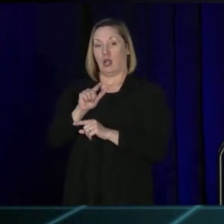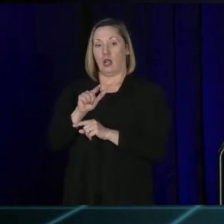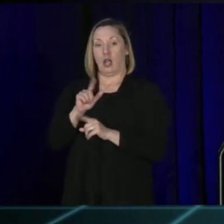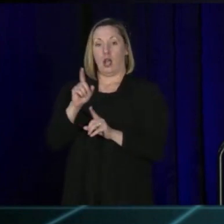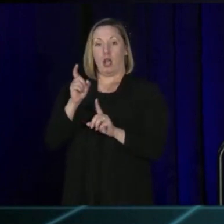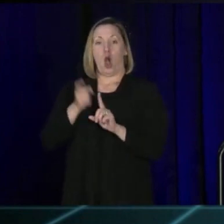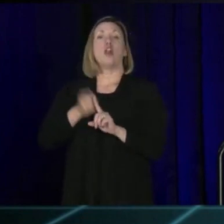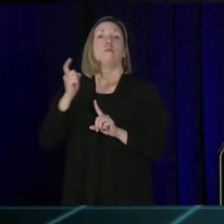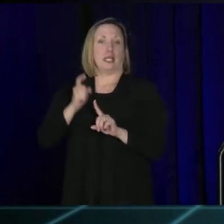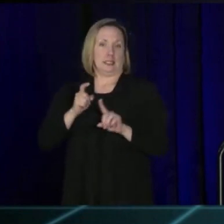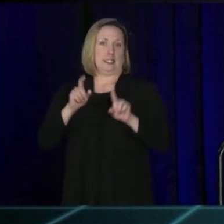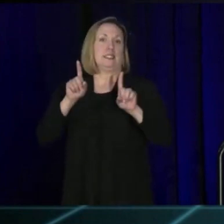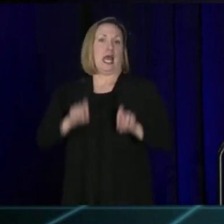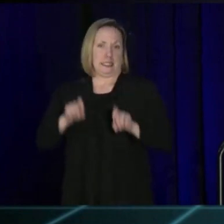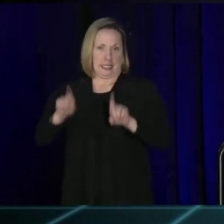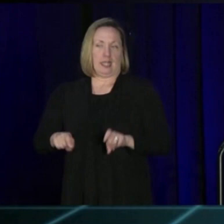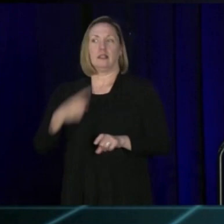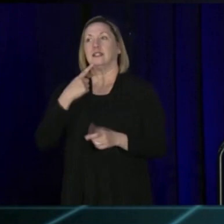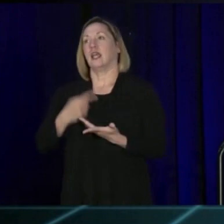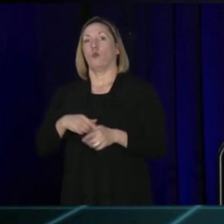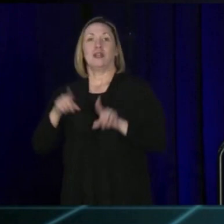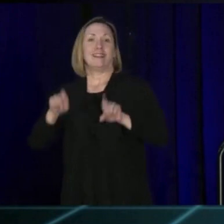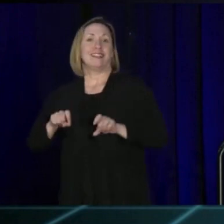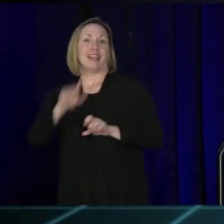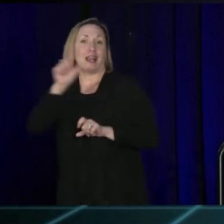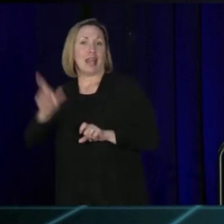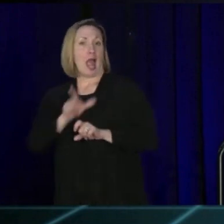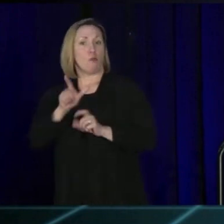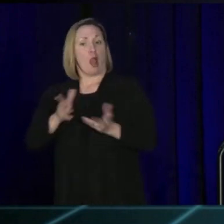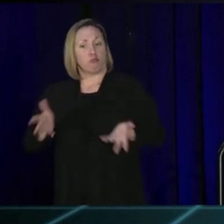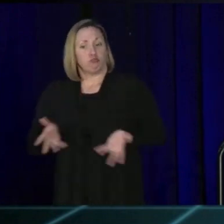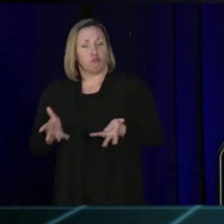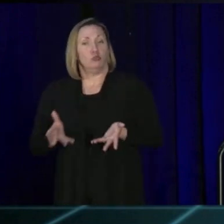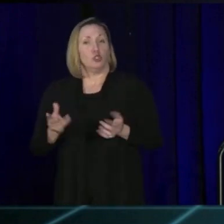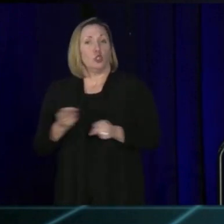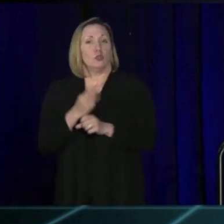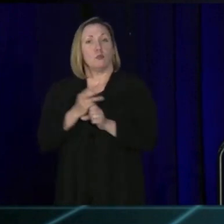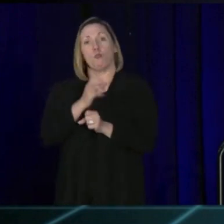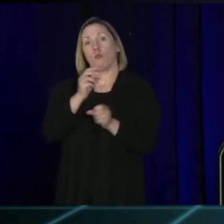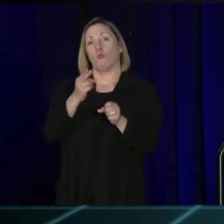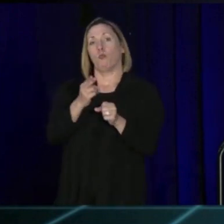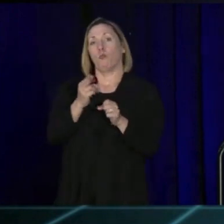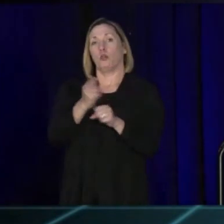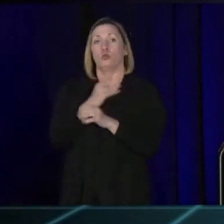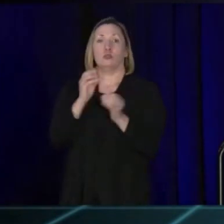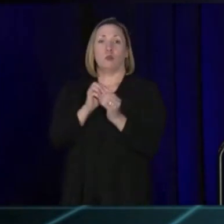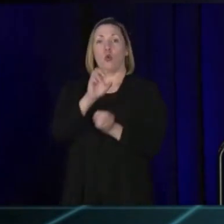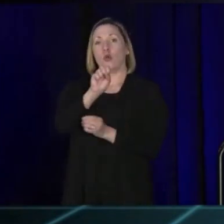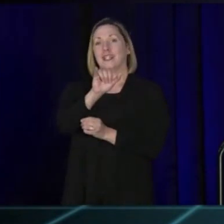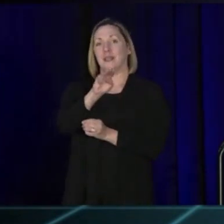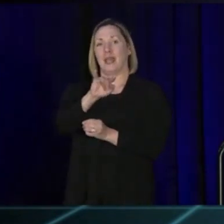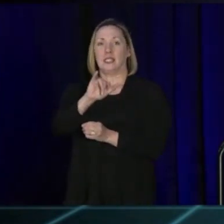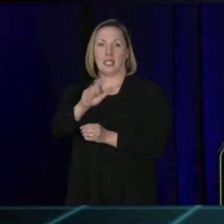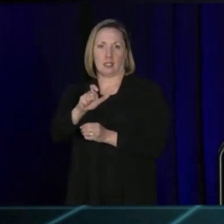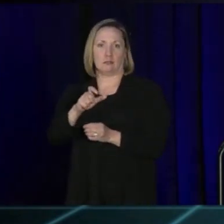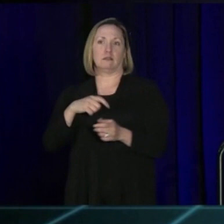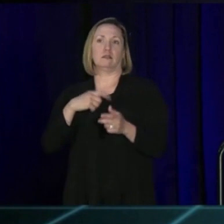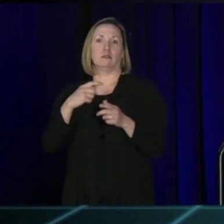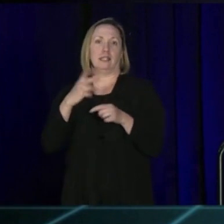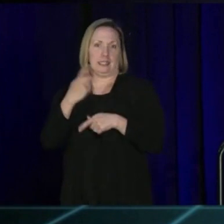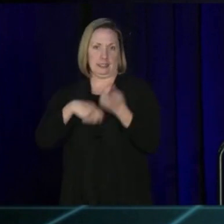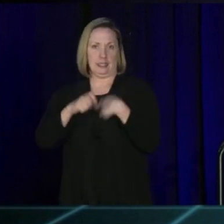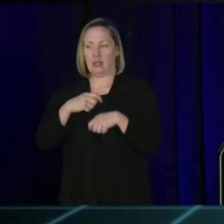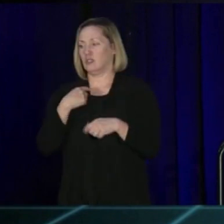tests, let's say with testing library, you can push yourself to use more semantic selectors and matchers instead. So instead of reaching for something like